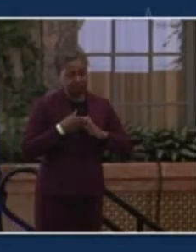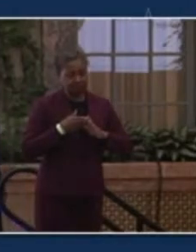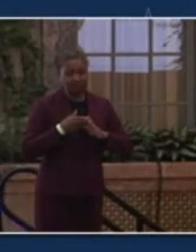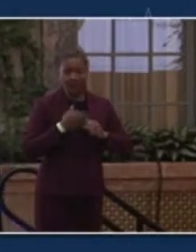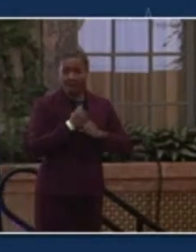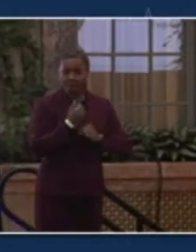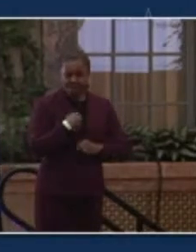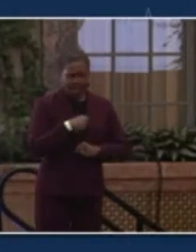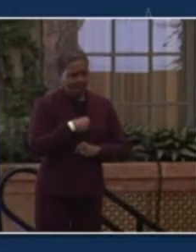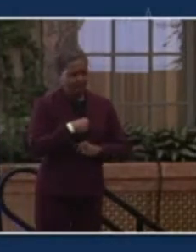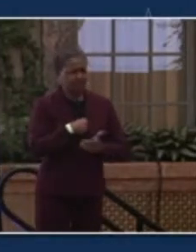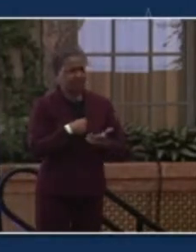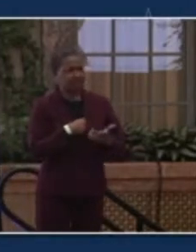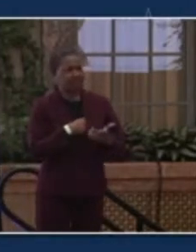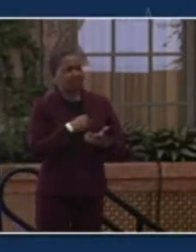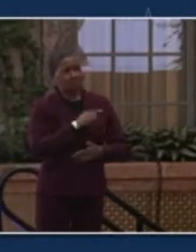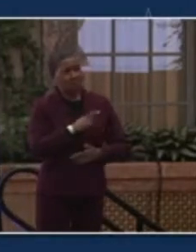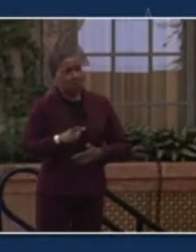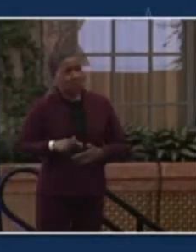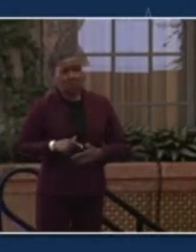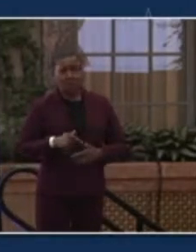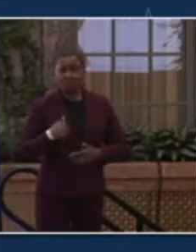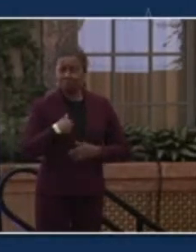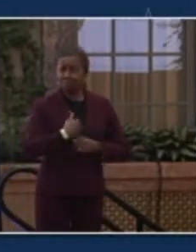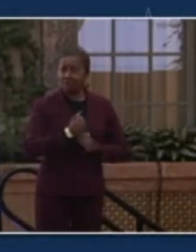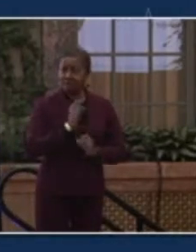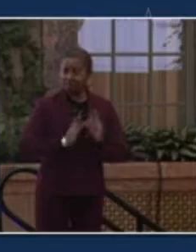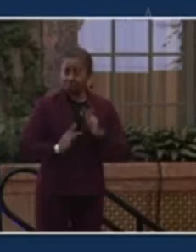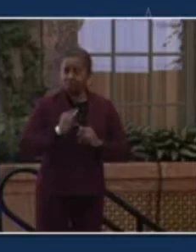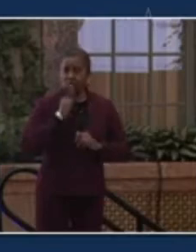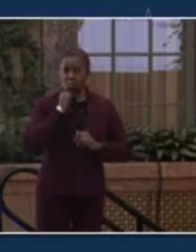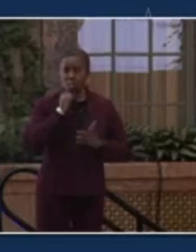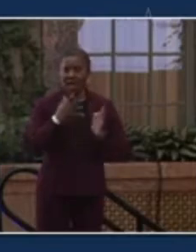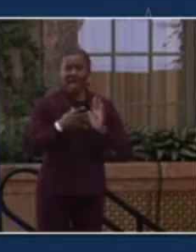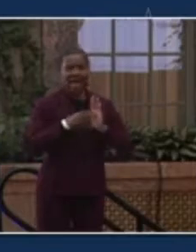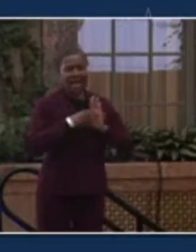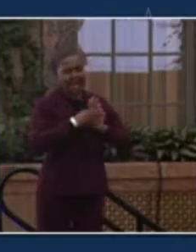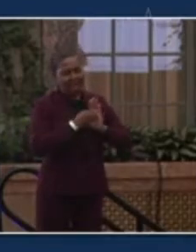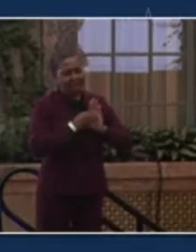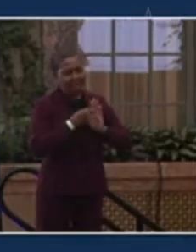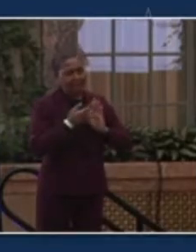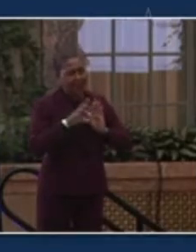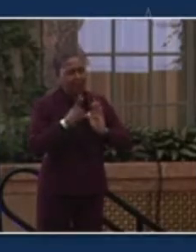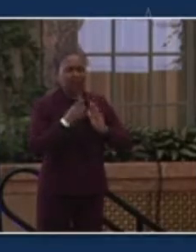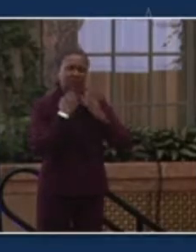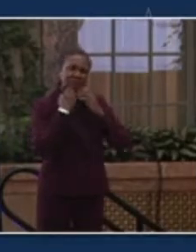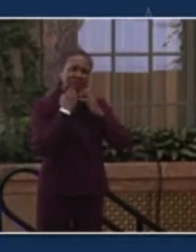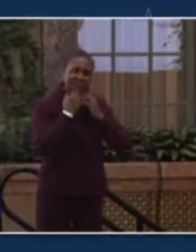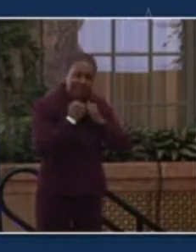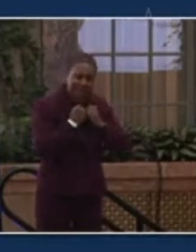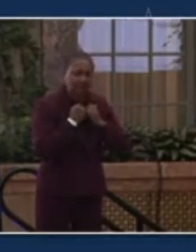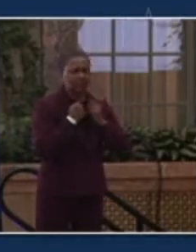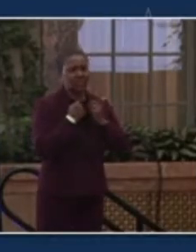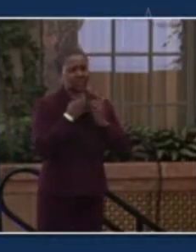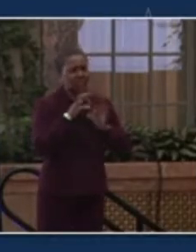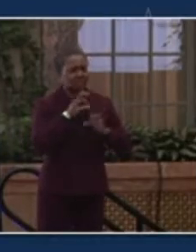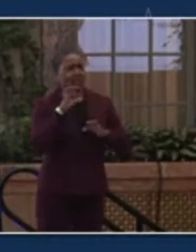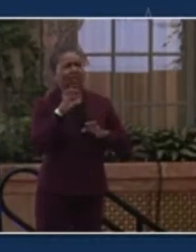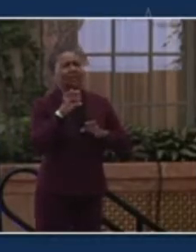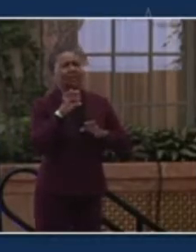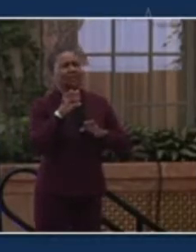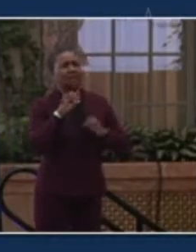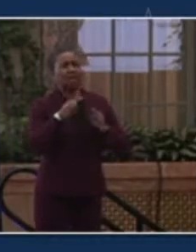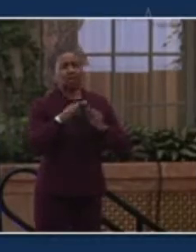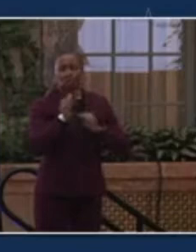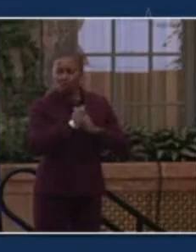us, Lord, people who emulate Harold's compassionate spirit